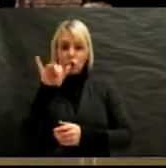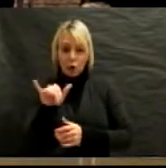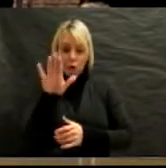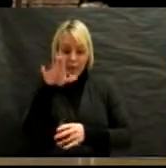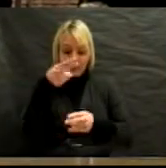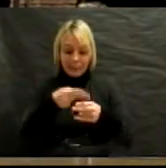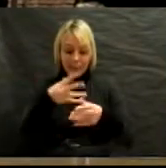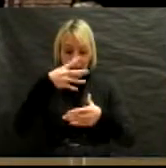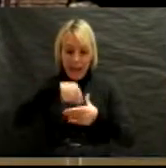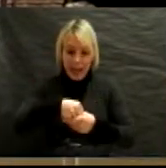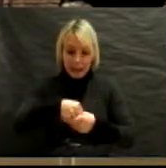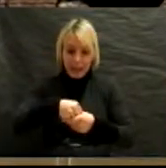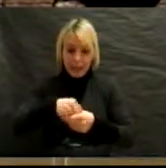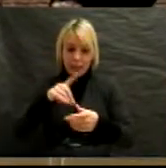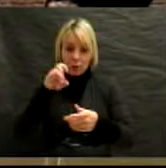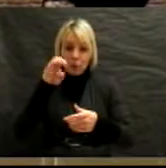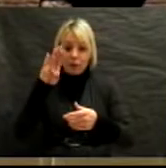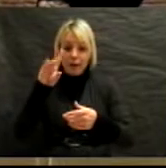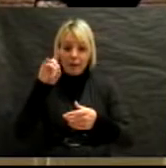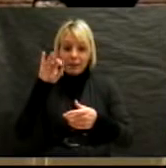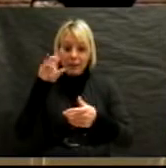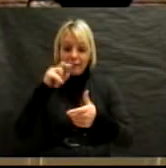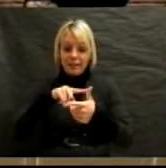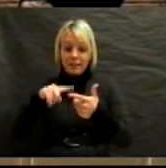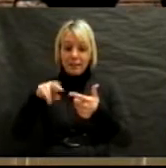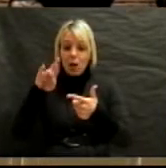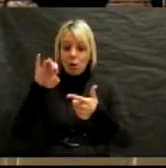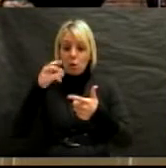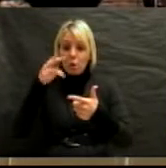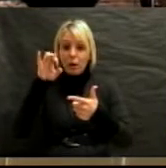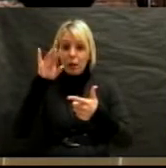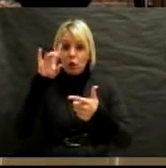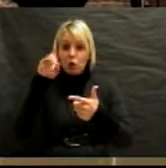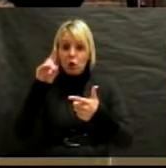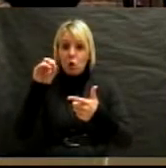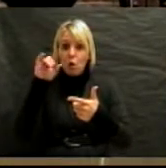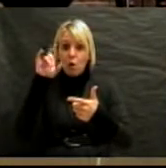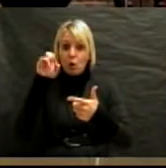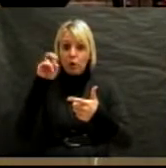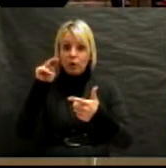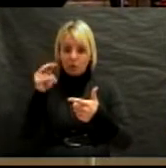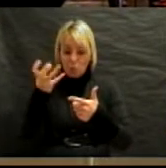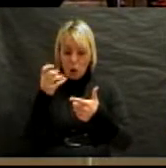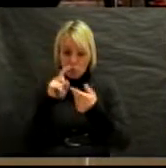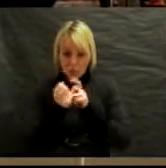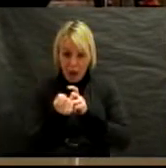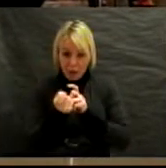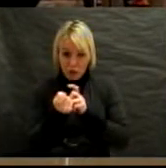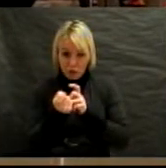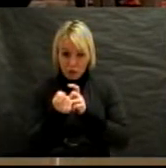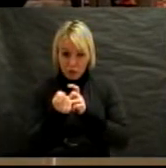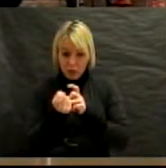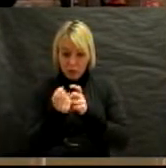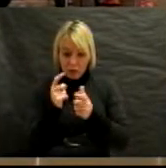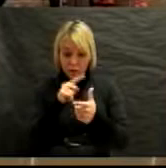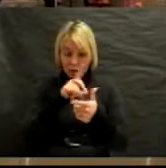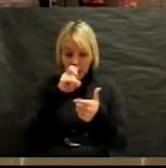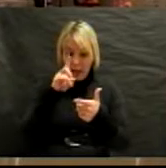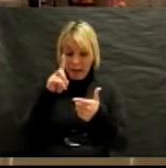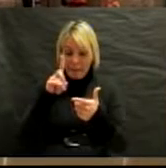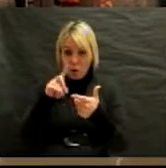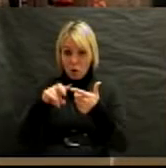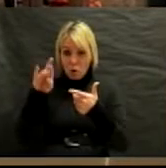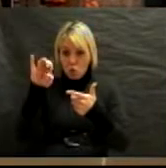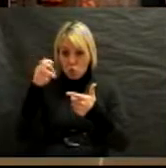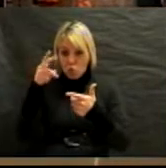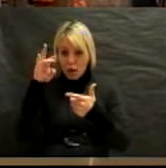Olson. Desires to change that in any fashion on the part of Richard or Deb? I like to, it doesn't, maybe once or